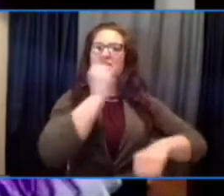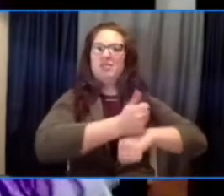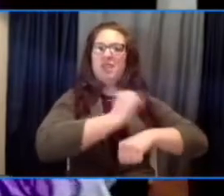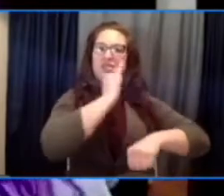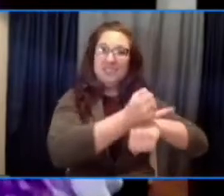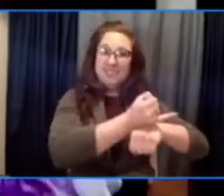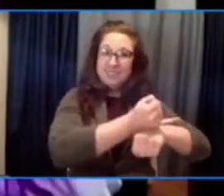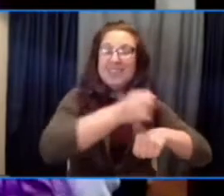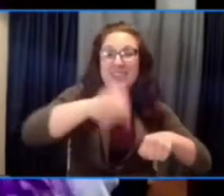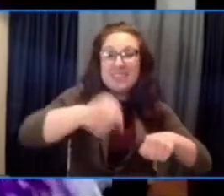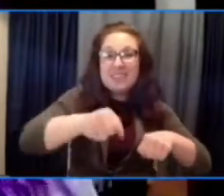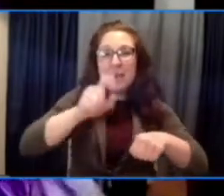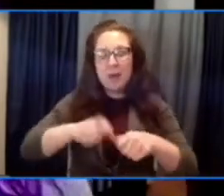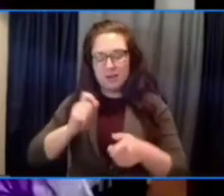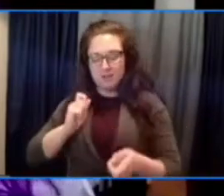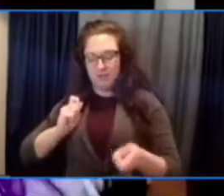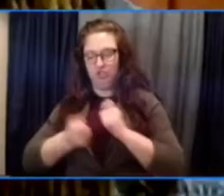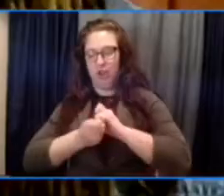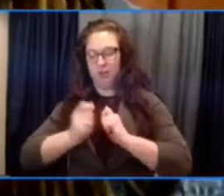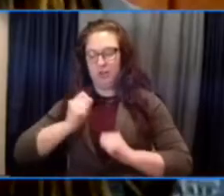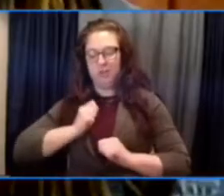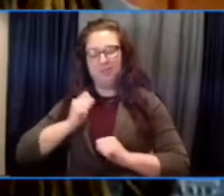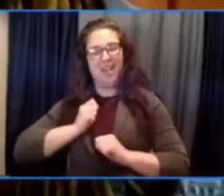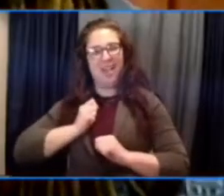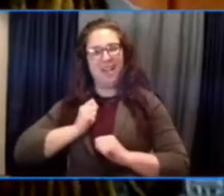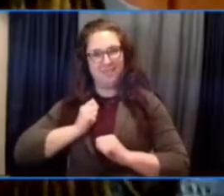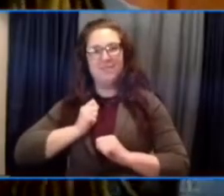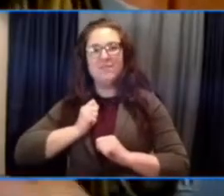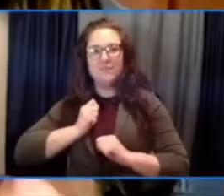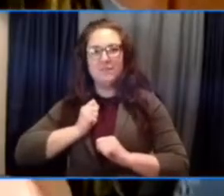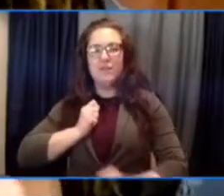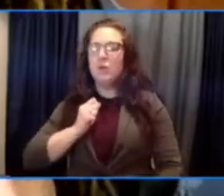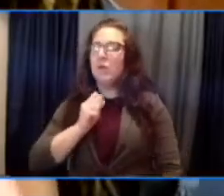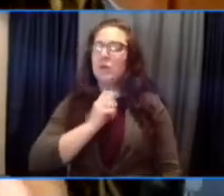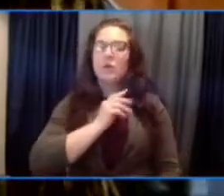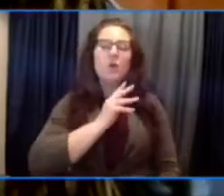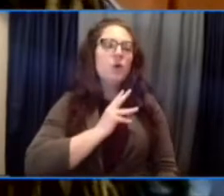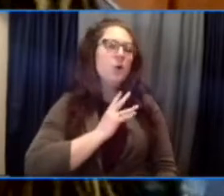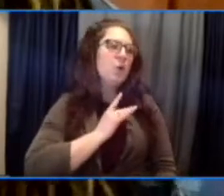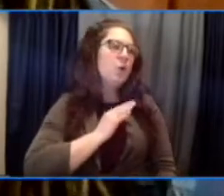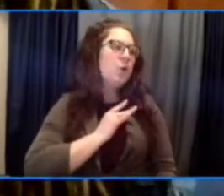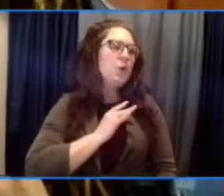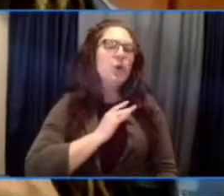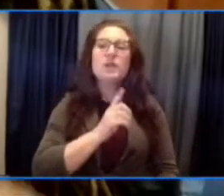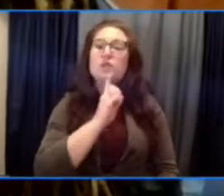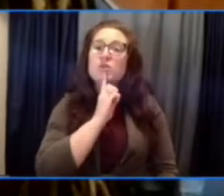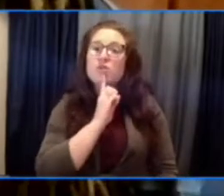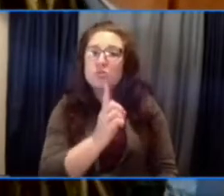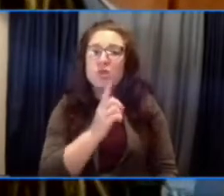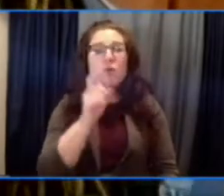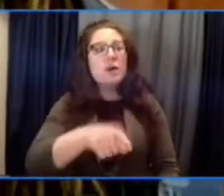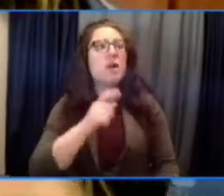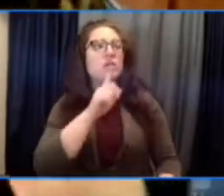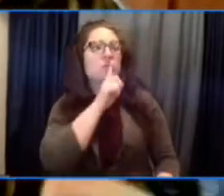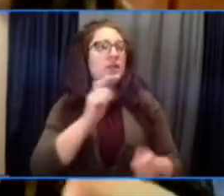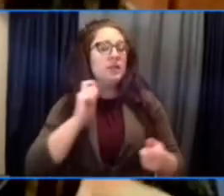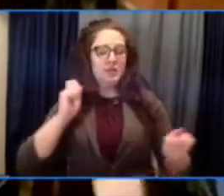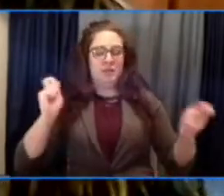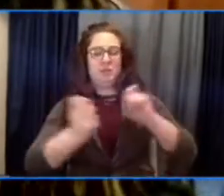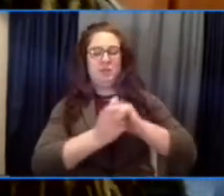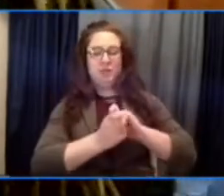and transform themselves. It is true. We must transform ourselves and we must do it together. We can